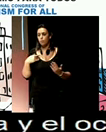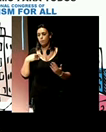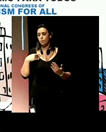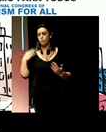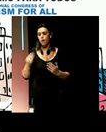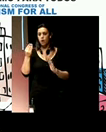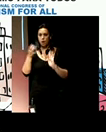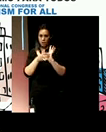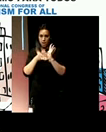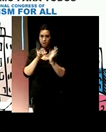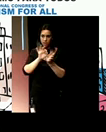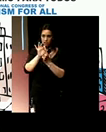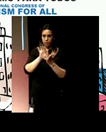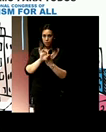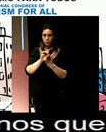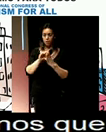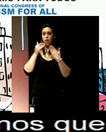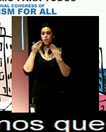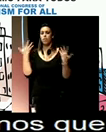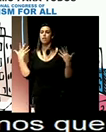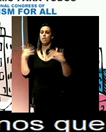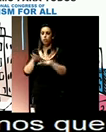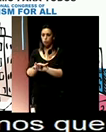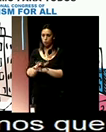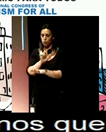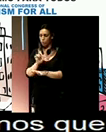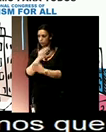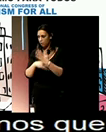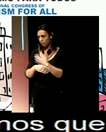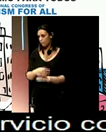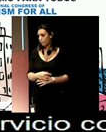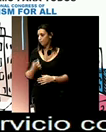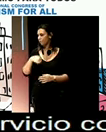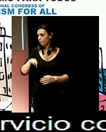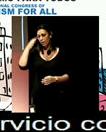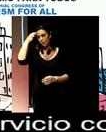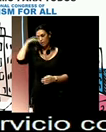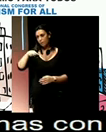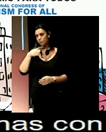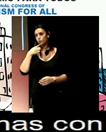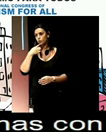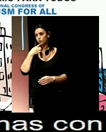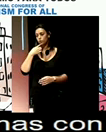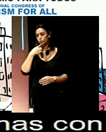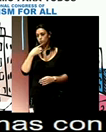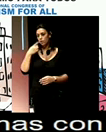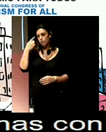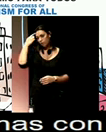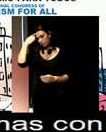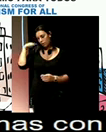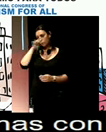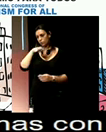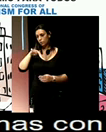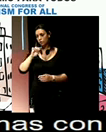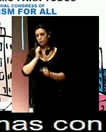And we think we are going to improve the quality of service, including disabled people. We know when we carry out activities